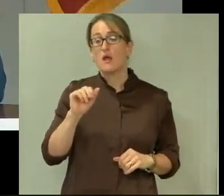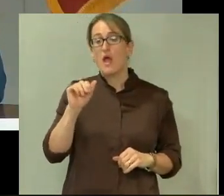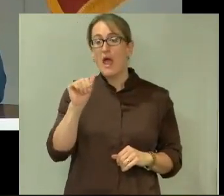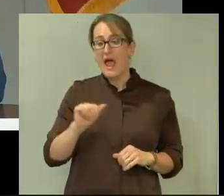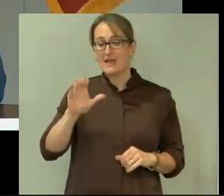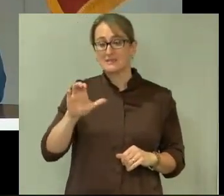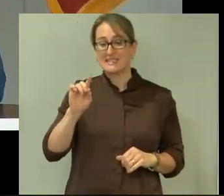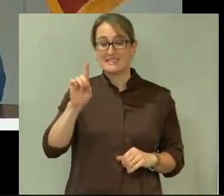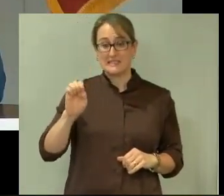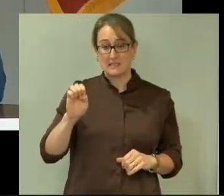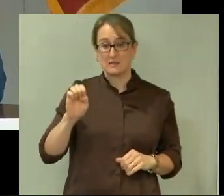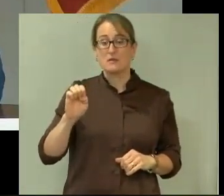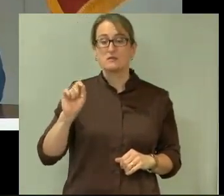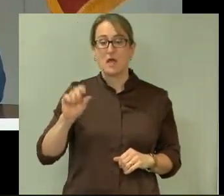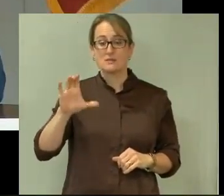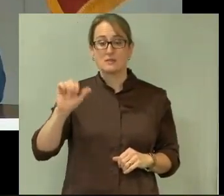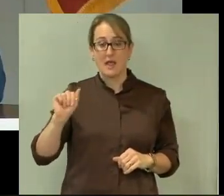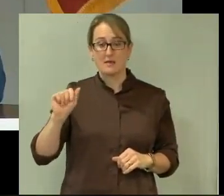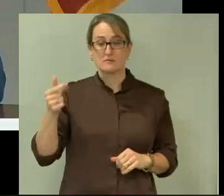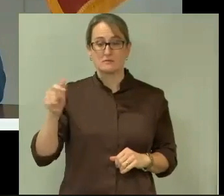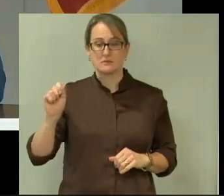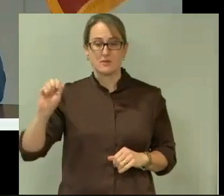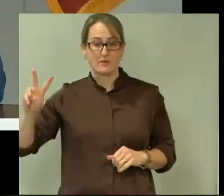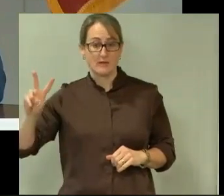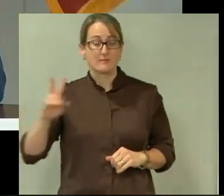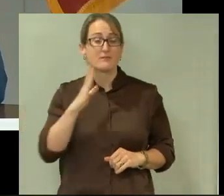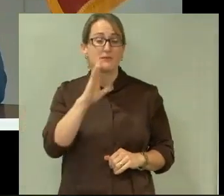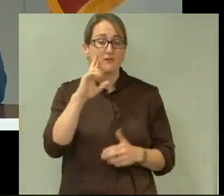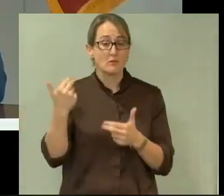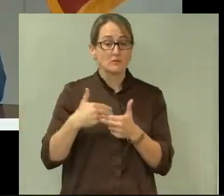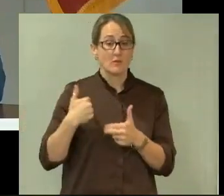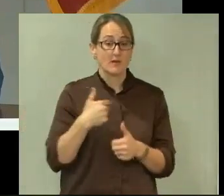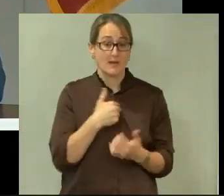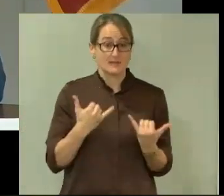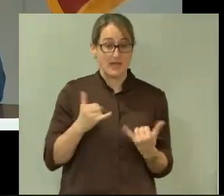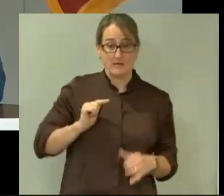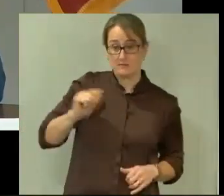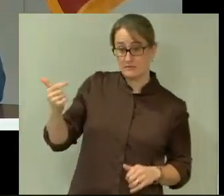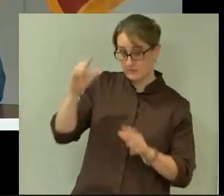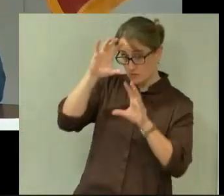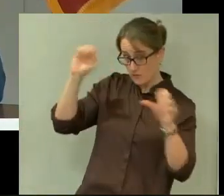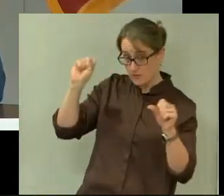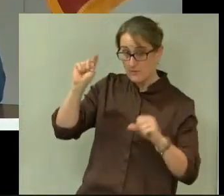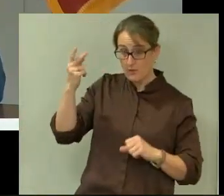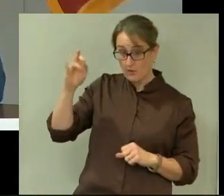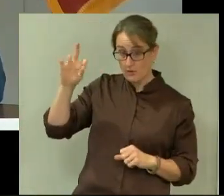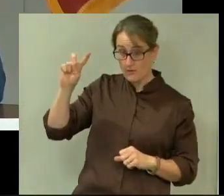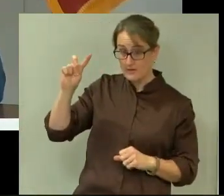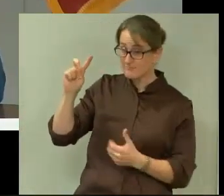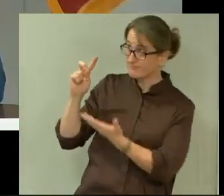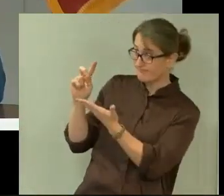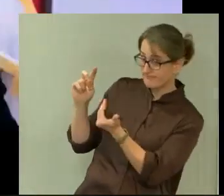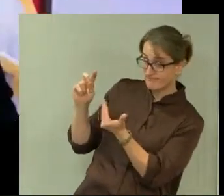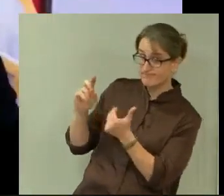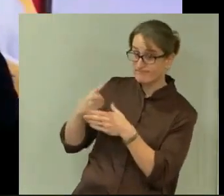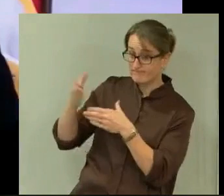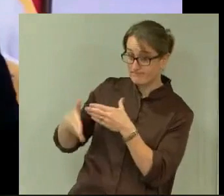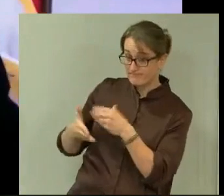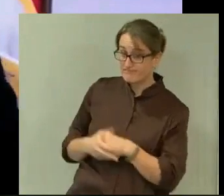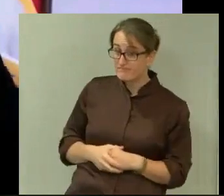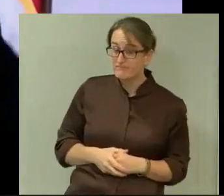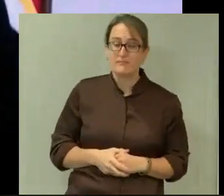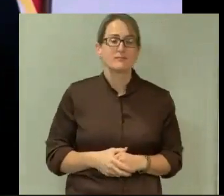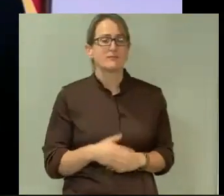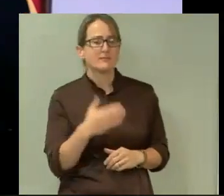covid19@cde.ca.gov email. Again, we thank you for joining us today. Superintendent Thurman, I'm going to hand this over to you. Thank you,